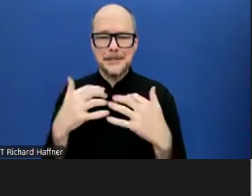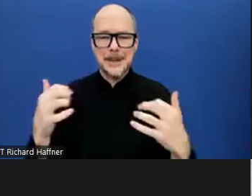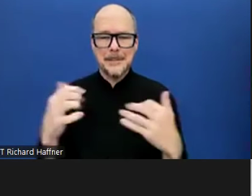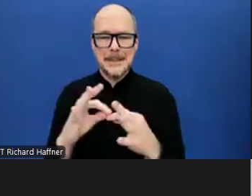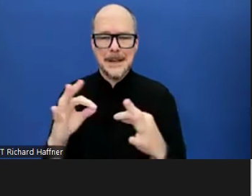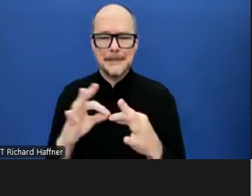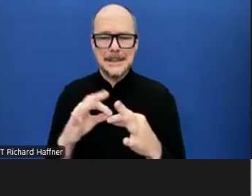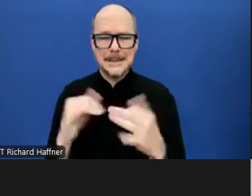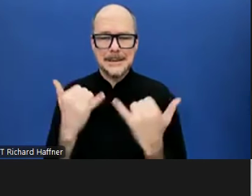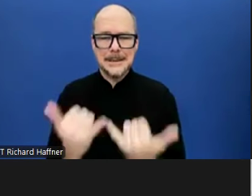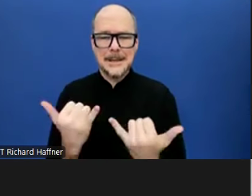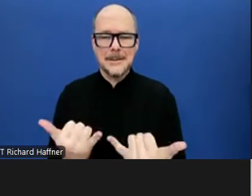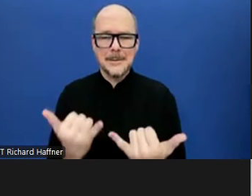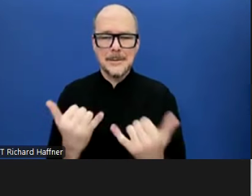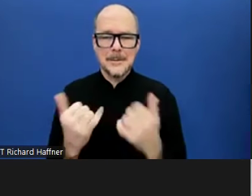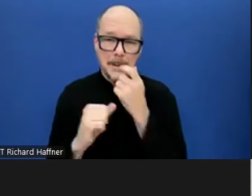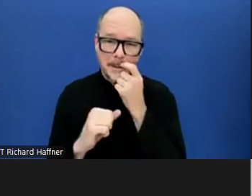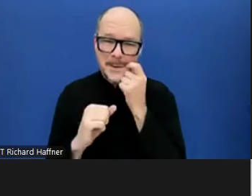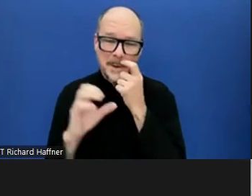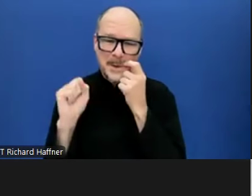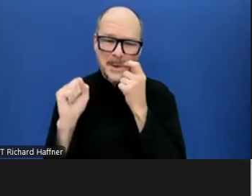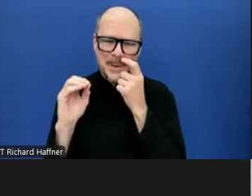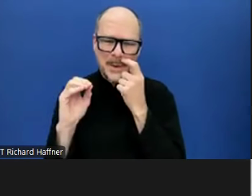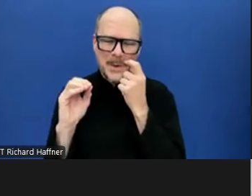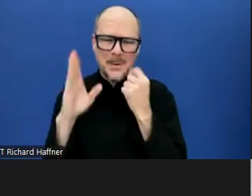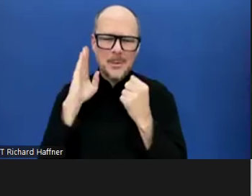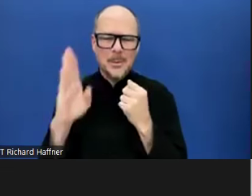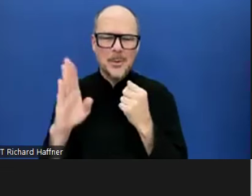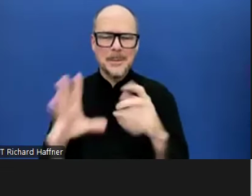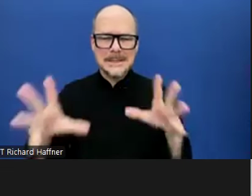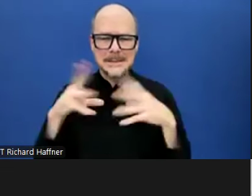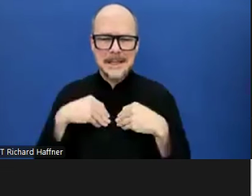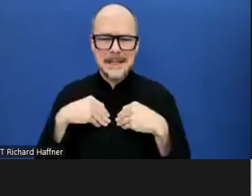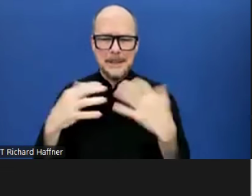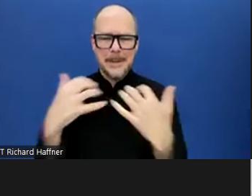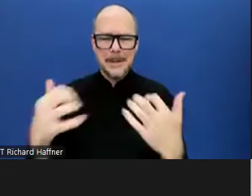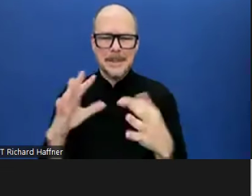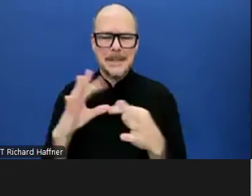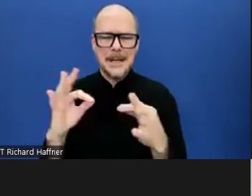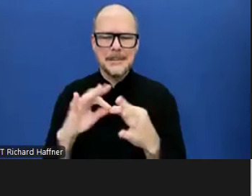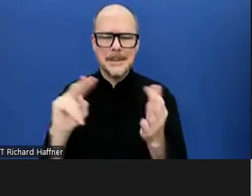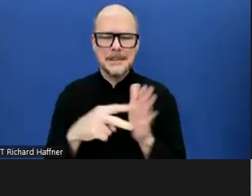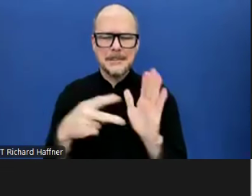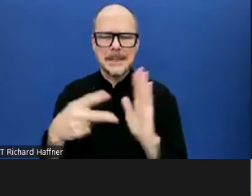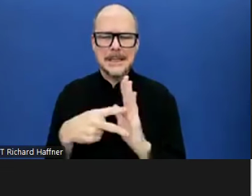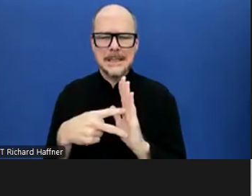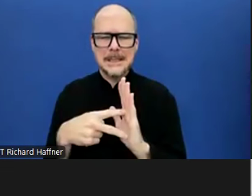now. So we'll be taking public comment, which means we'll be taking it in